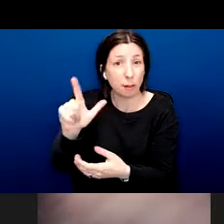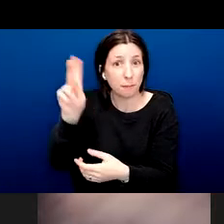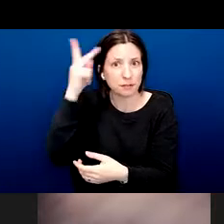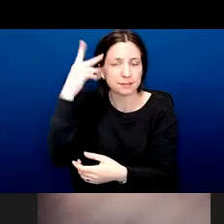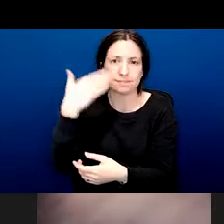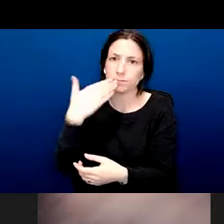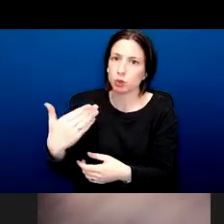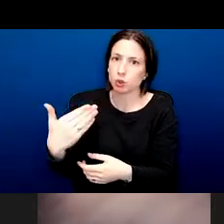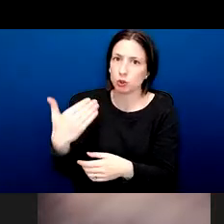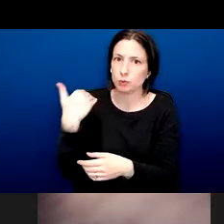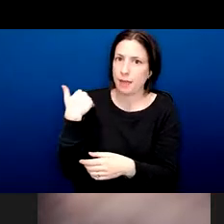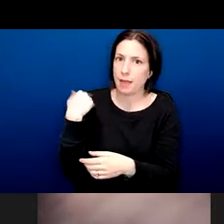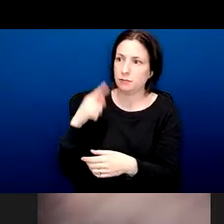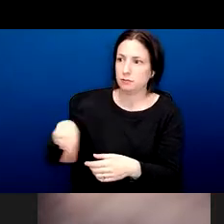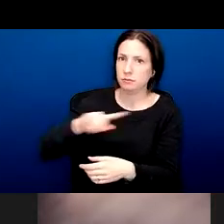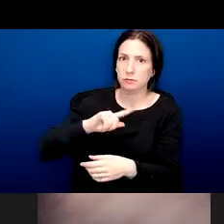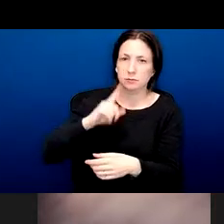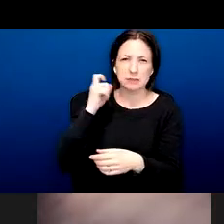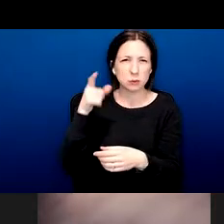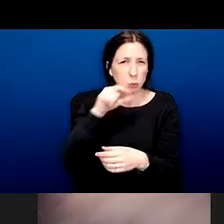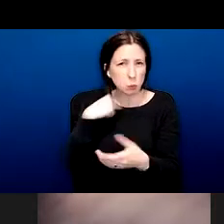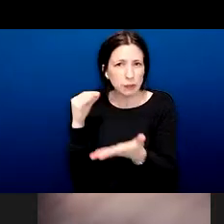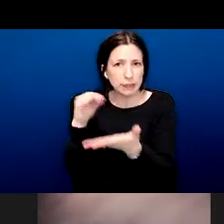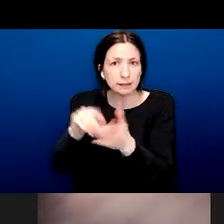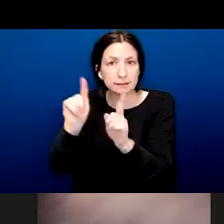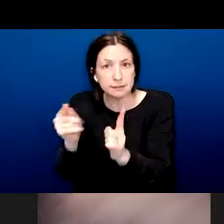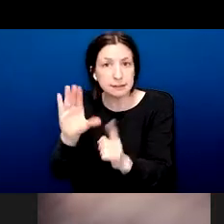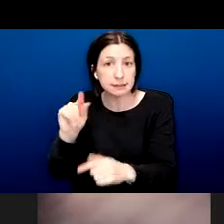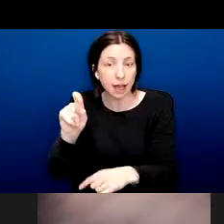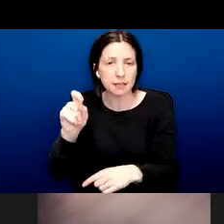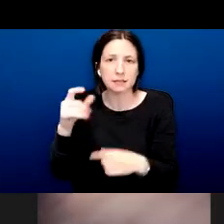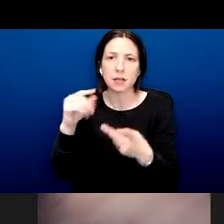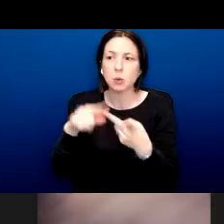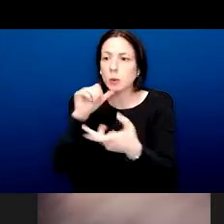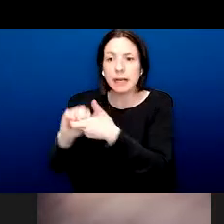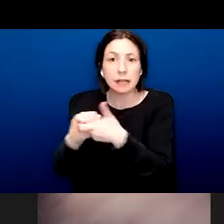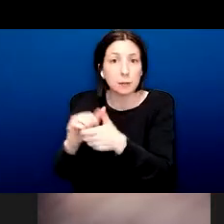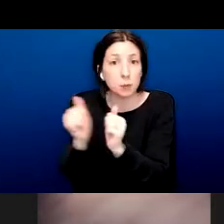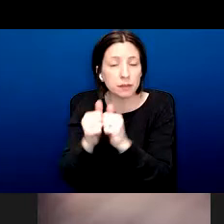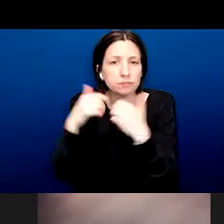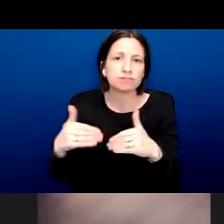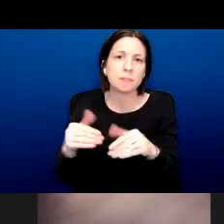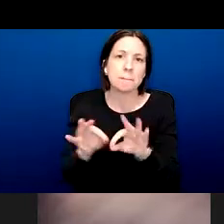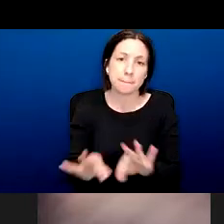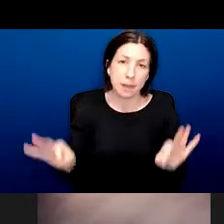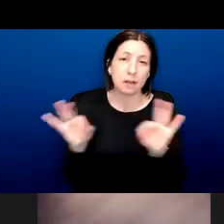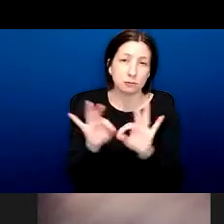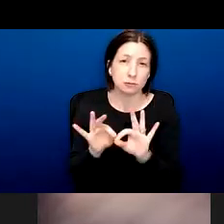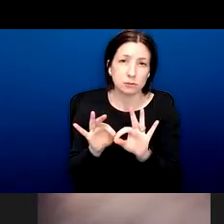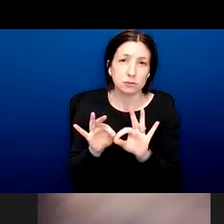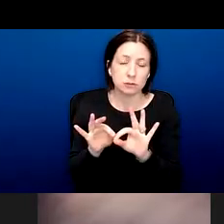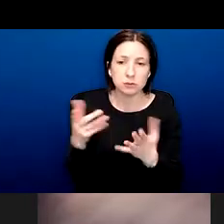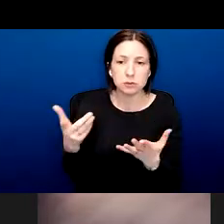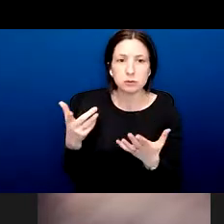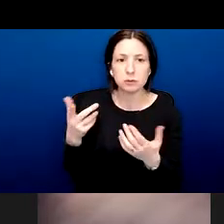we cite really matters, who we collaborate with and who we show collaboration to really matters. So for example, my